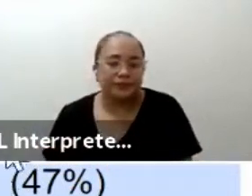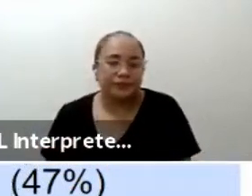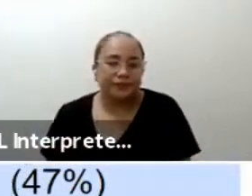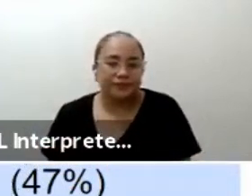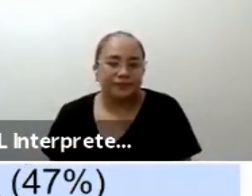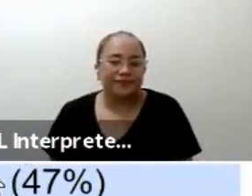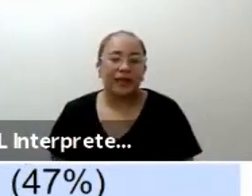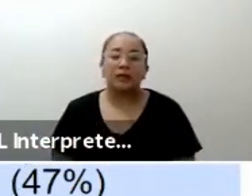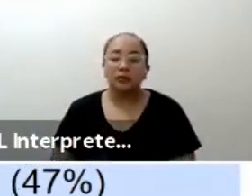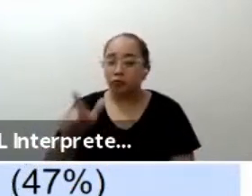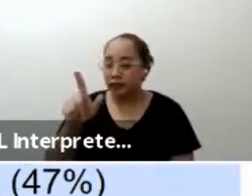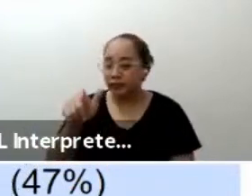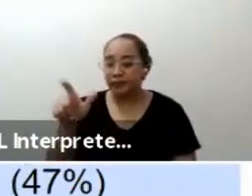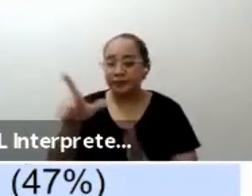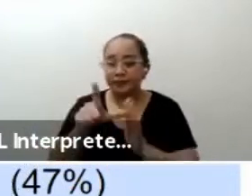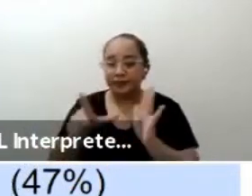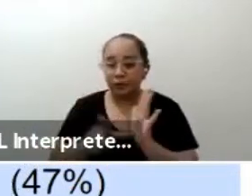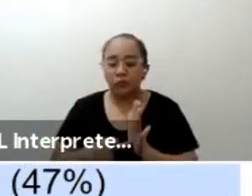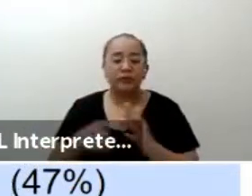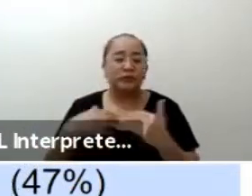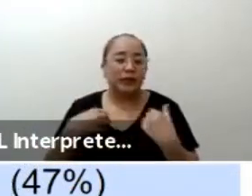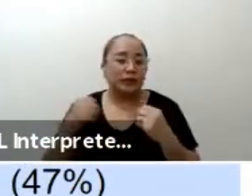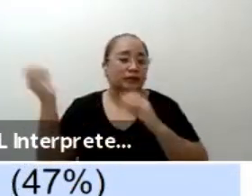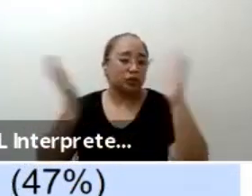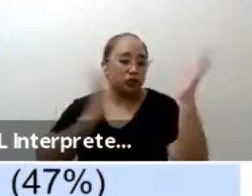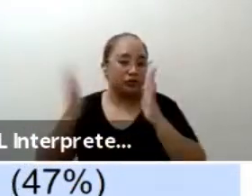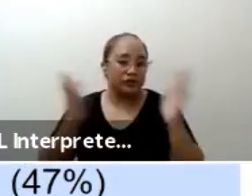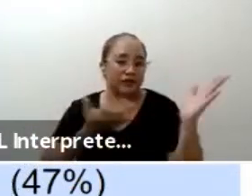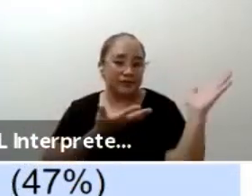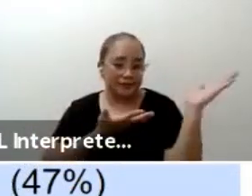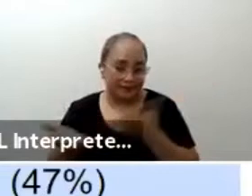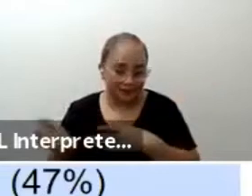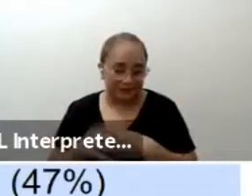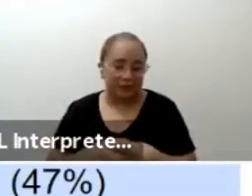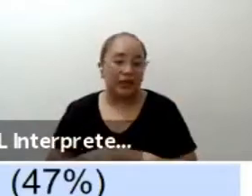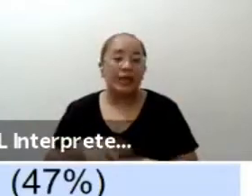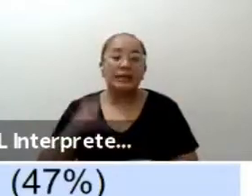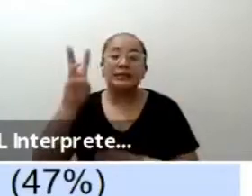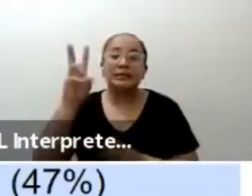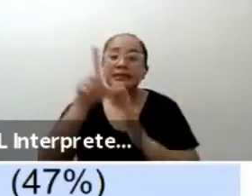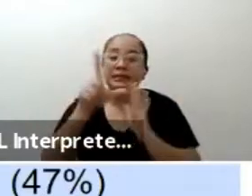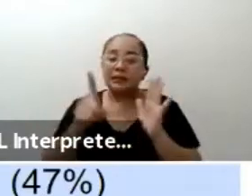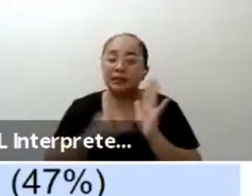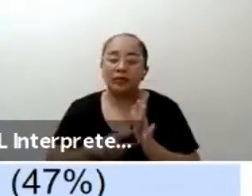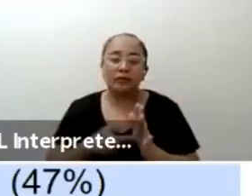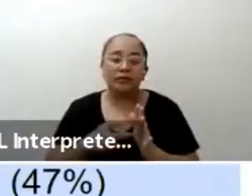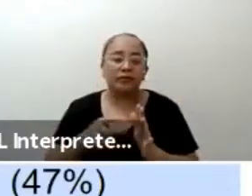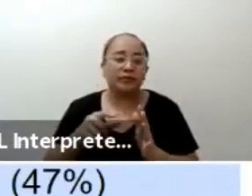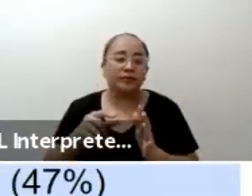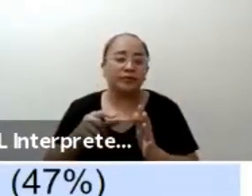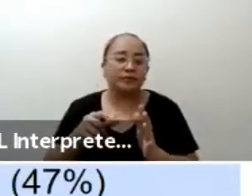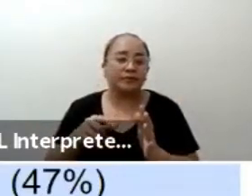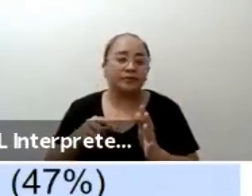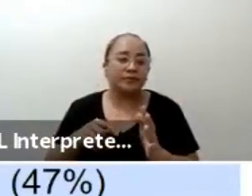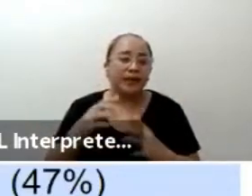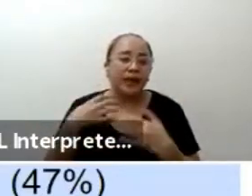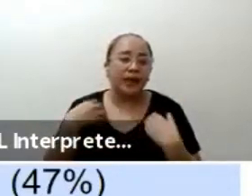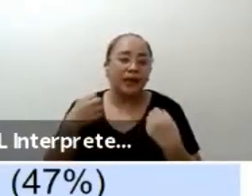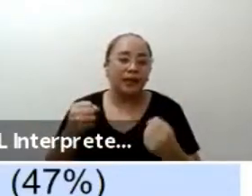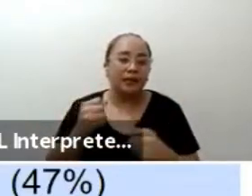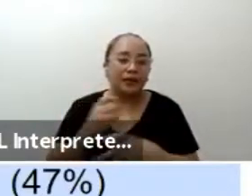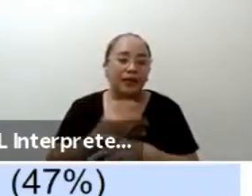21 laws on health service delivery. 6 laws on healthcare financing. Think about that diagram that I gave